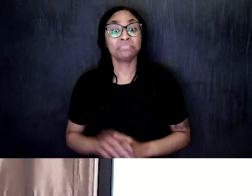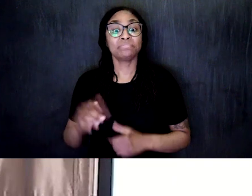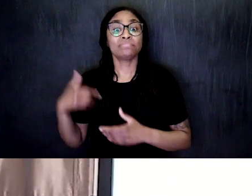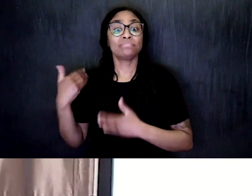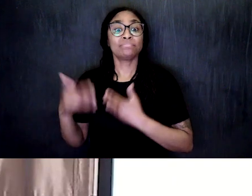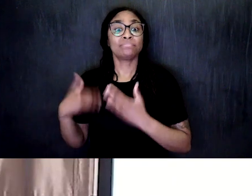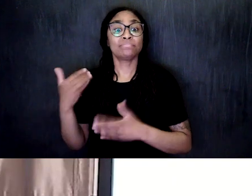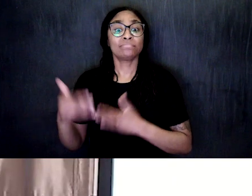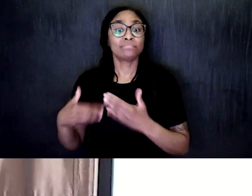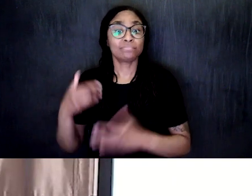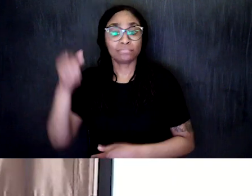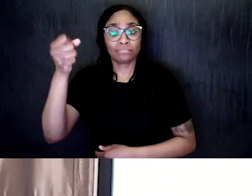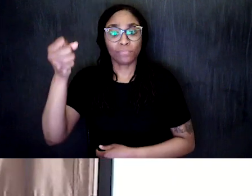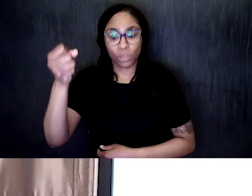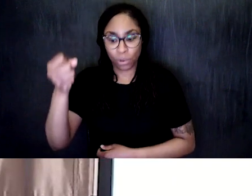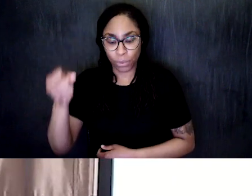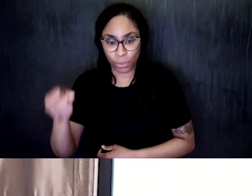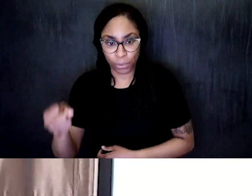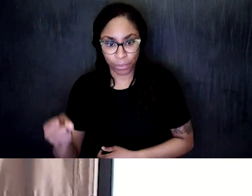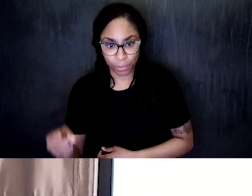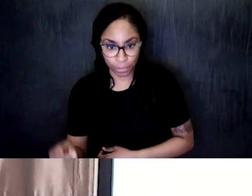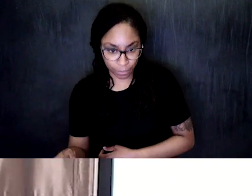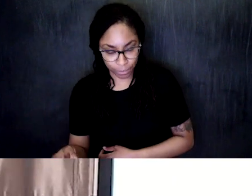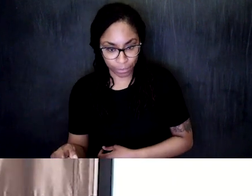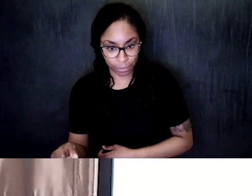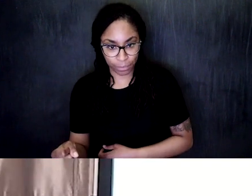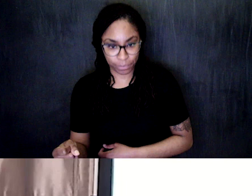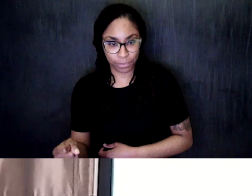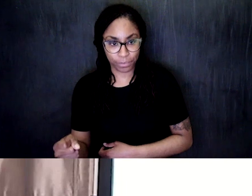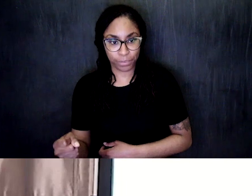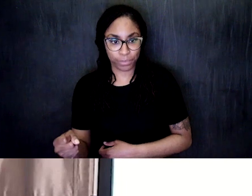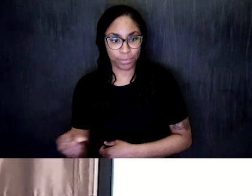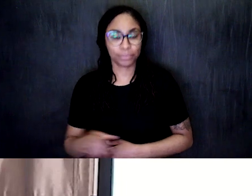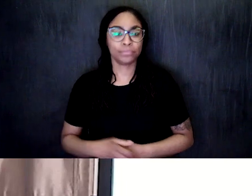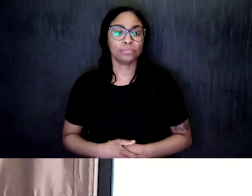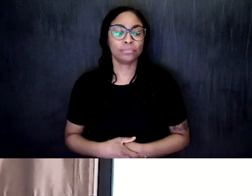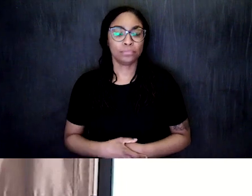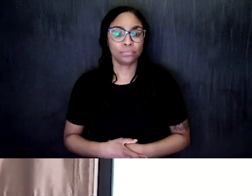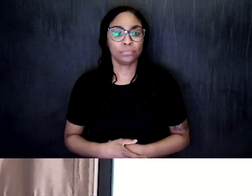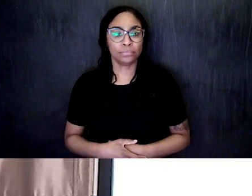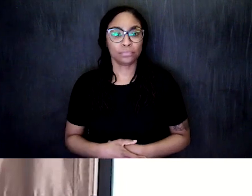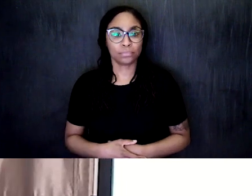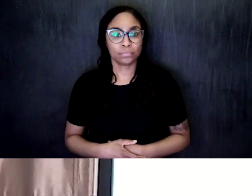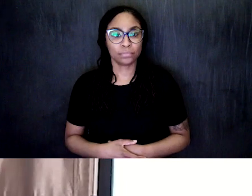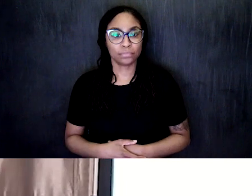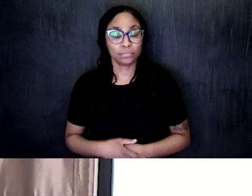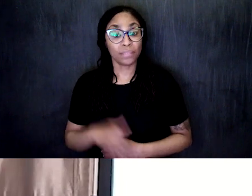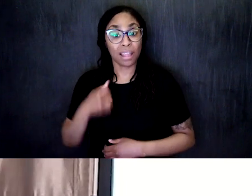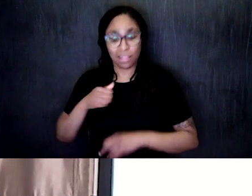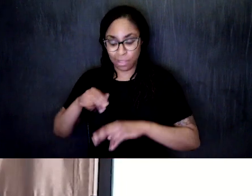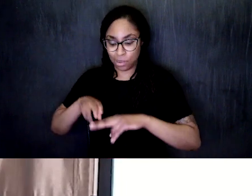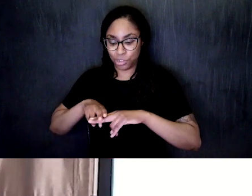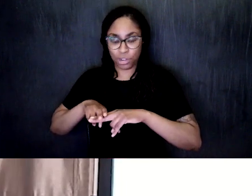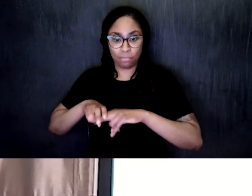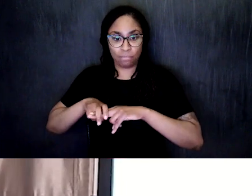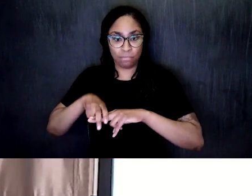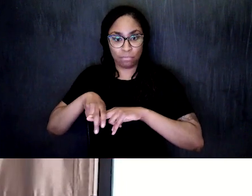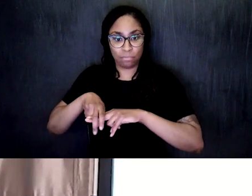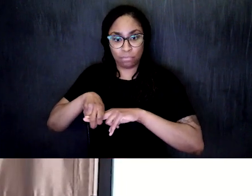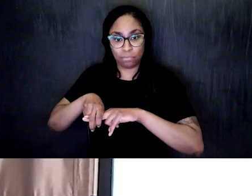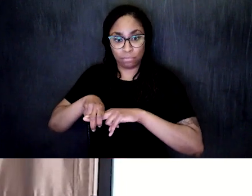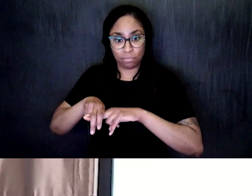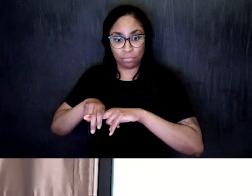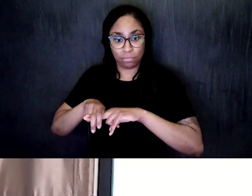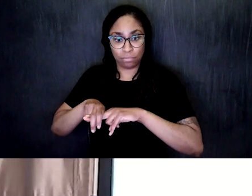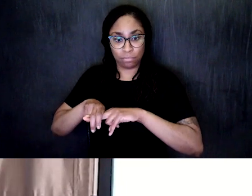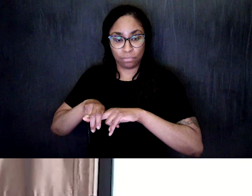And eventually lower the leg down. Again, that melting sensation is really nice. And then scoot yourself up a little bit